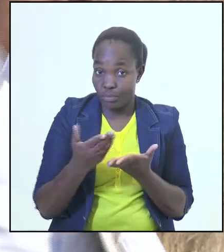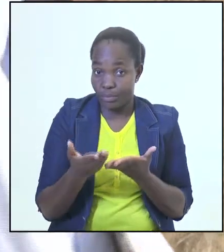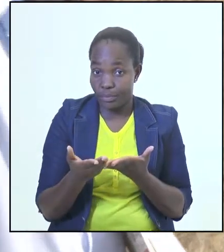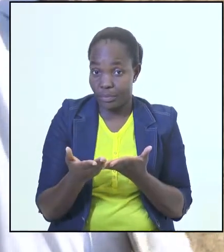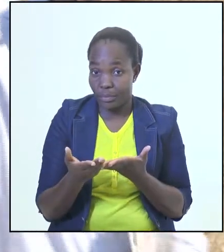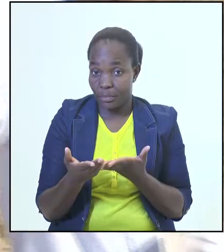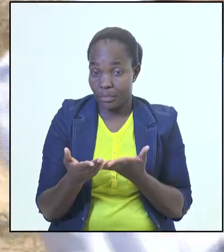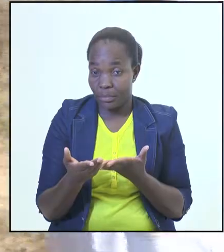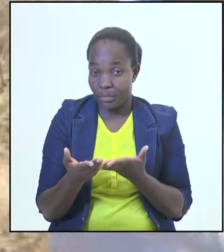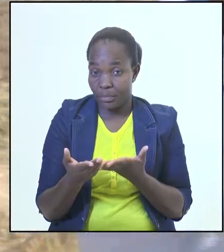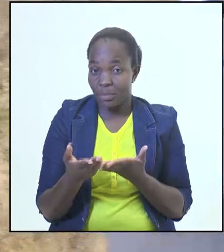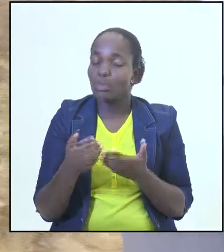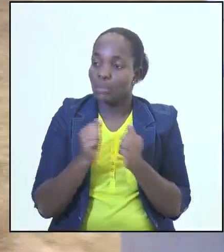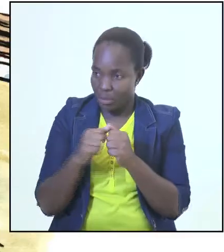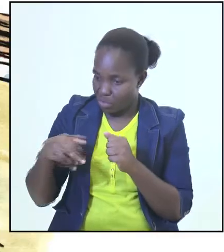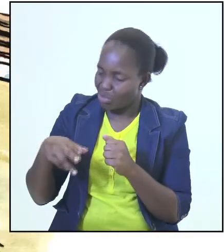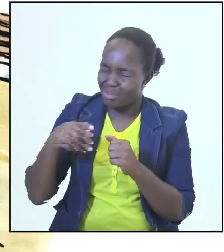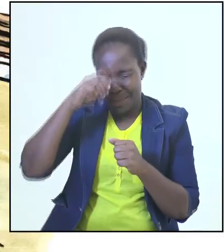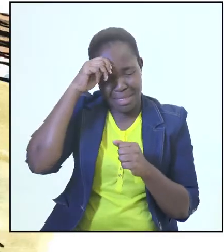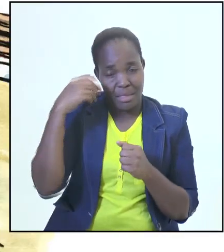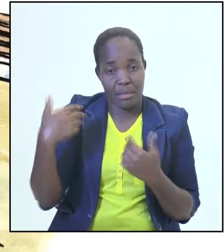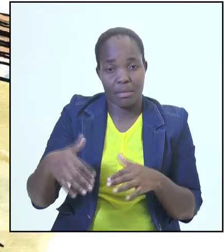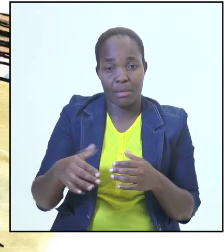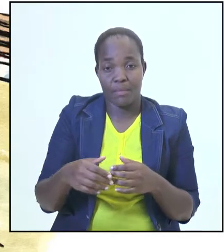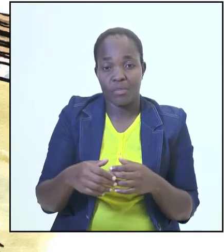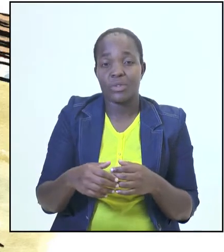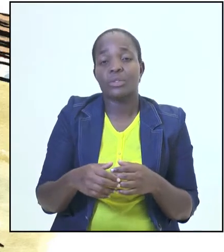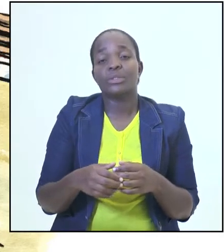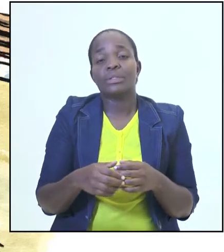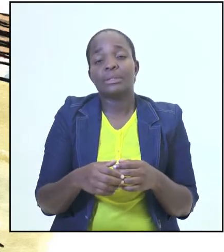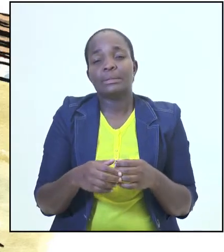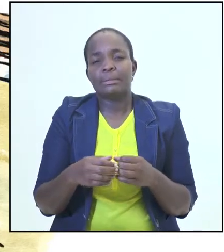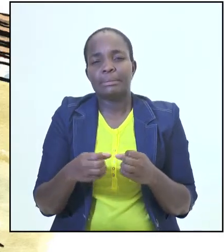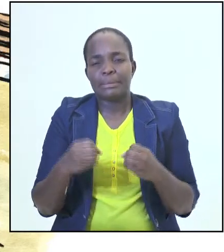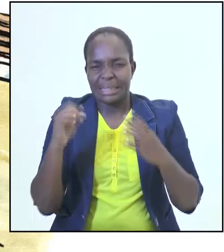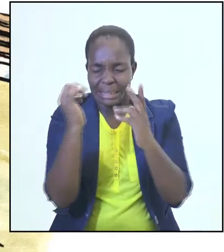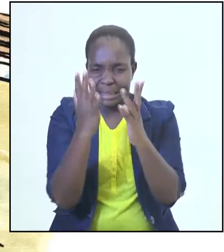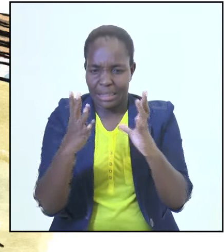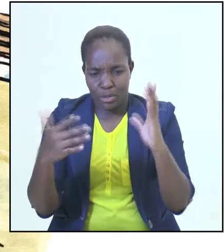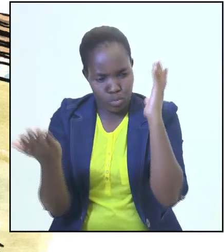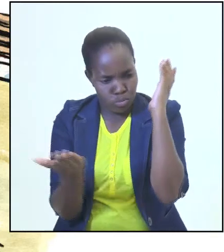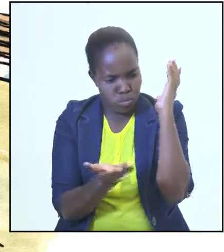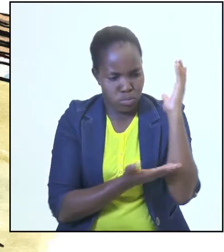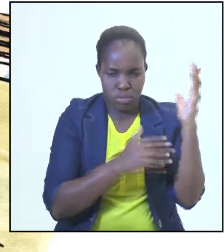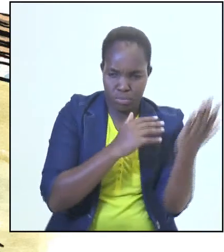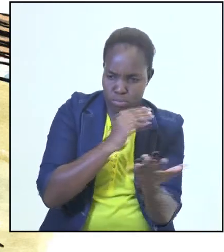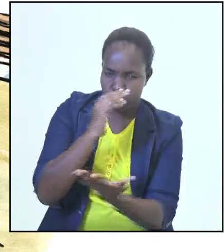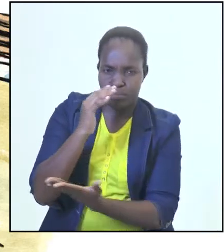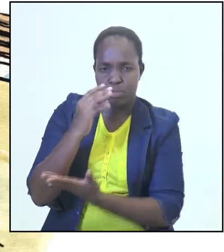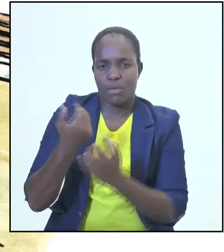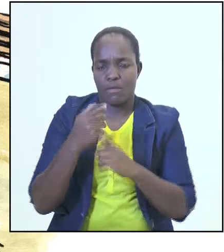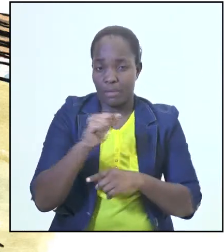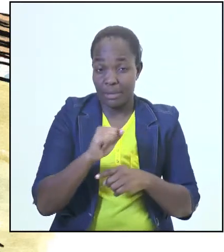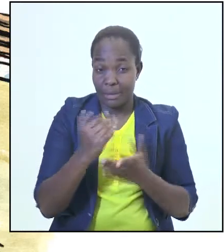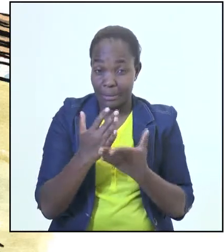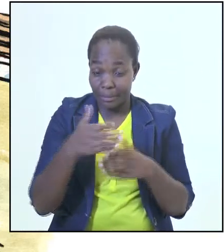should work on though it's getting hotter. Deforestation is a removal of a large number of trees from the land. In some areas in